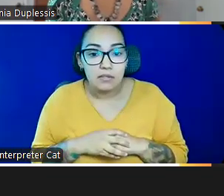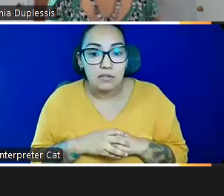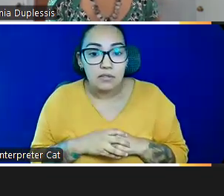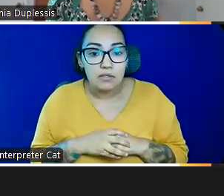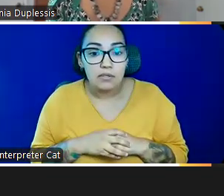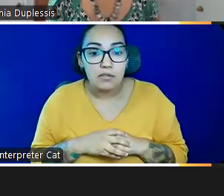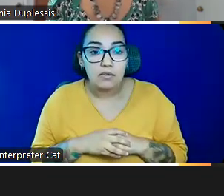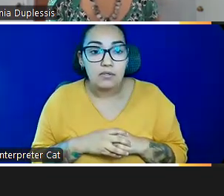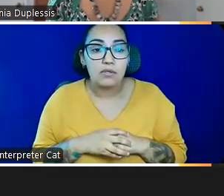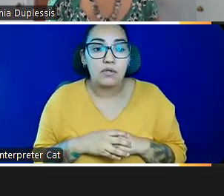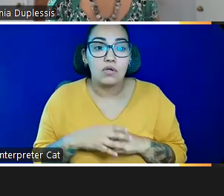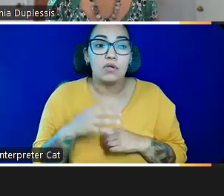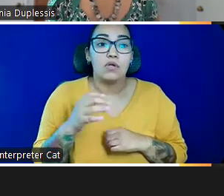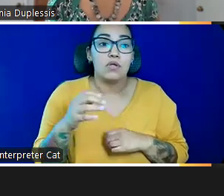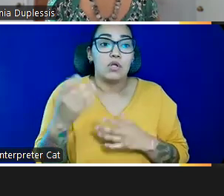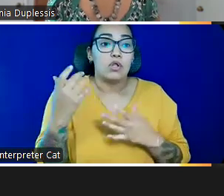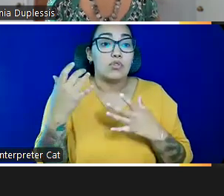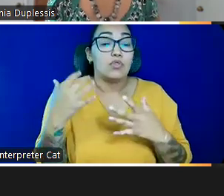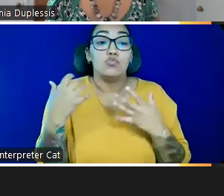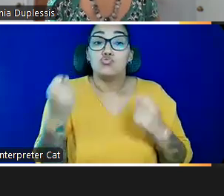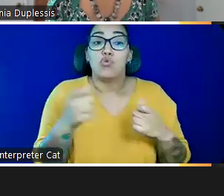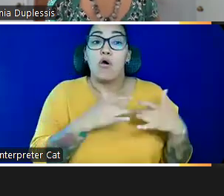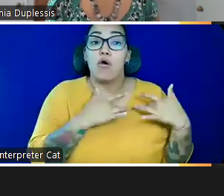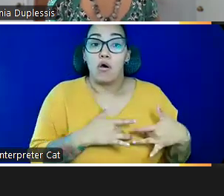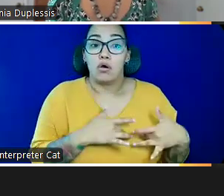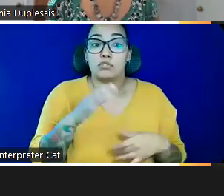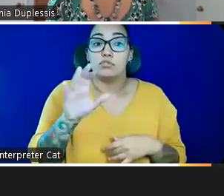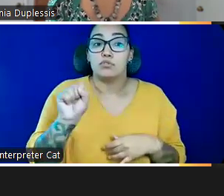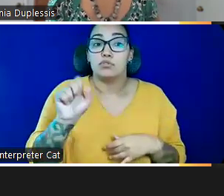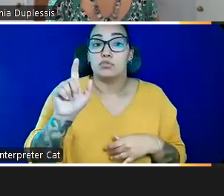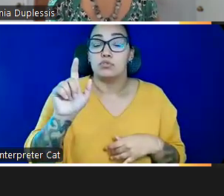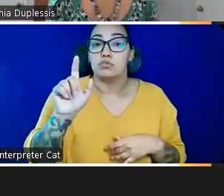The Strong Hearts Native Helpline is a 24/7 safe,